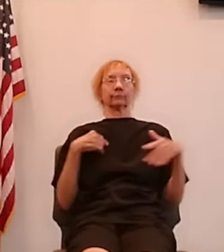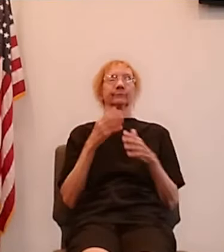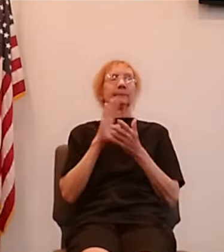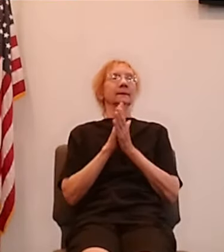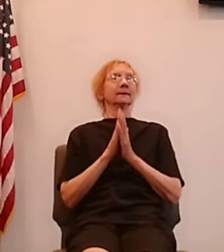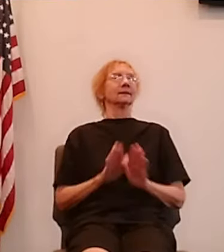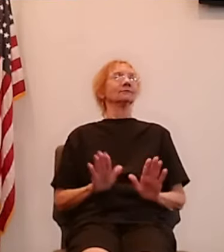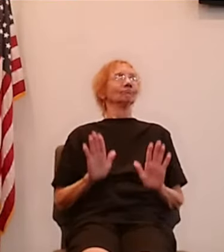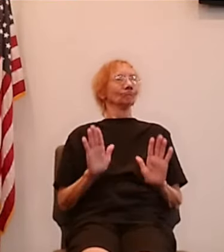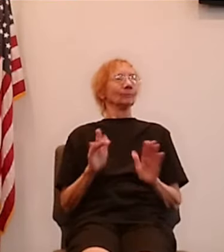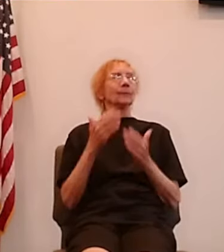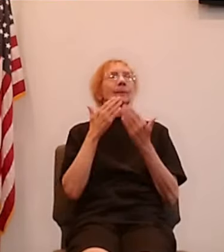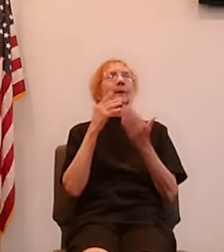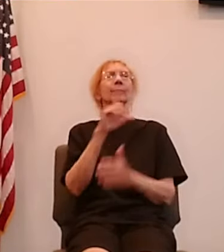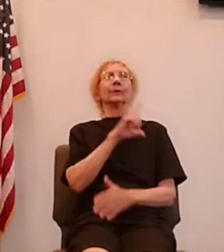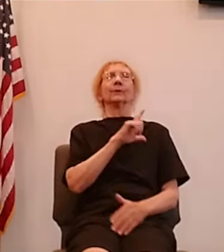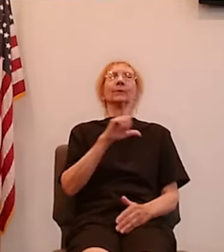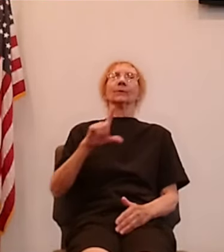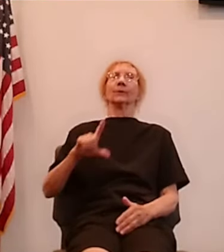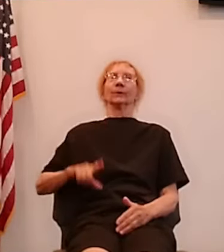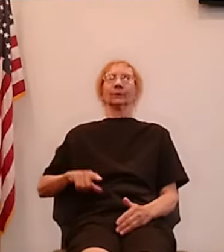Thank you, Lord, that we can come to you.